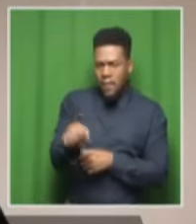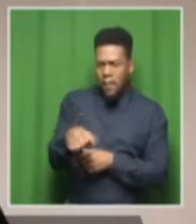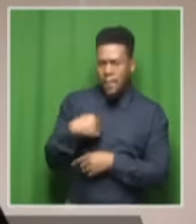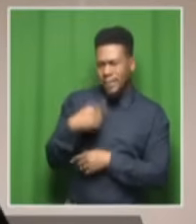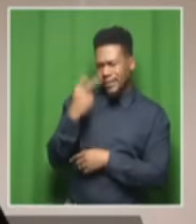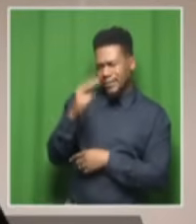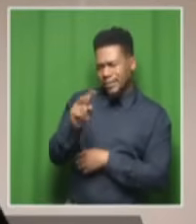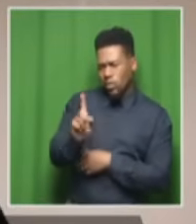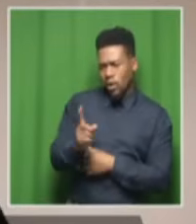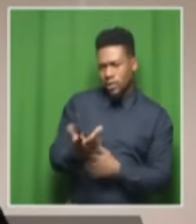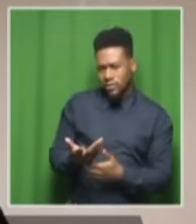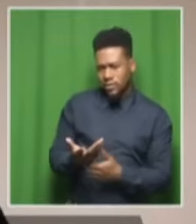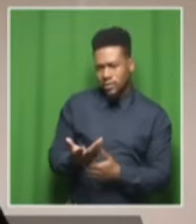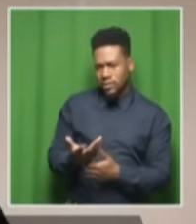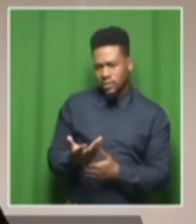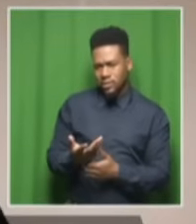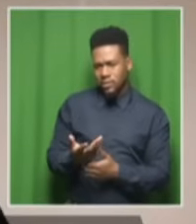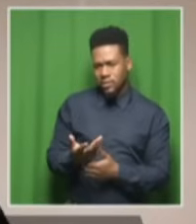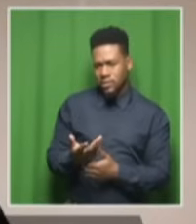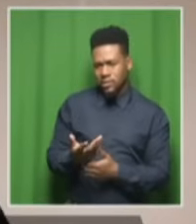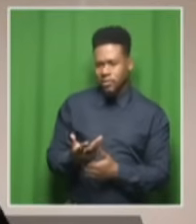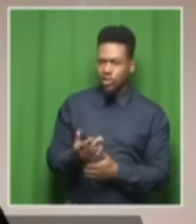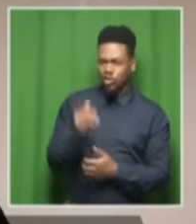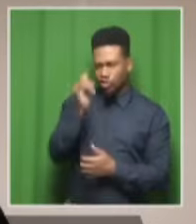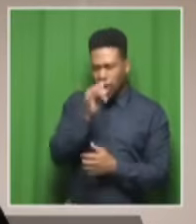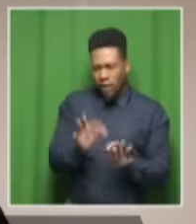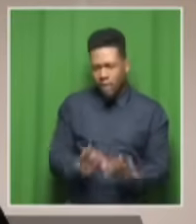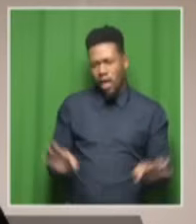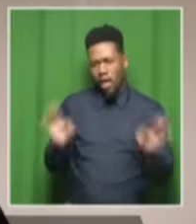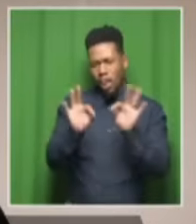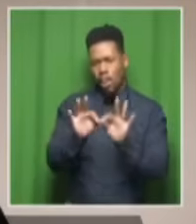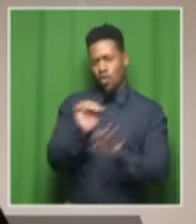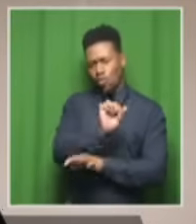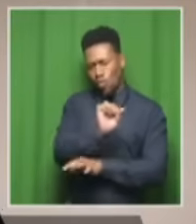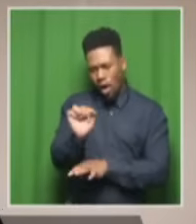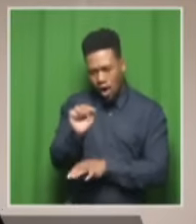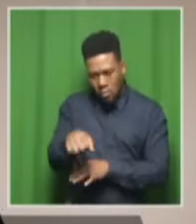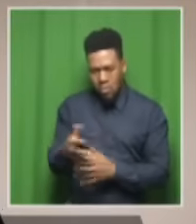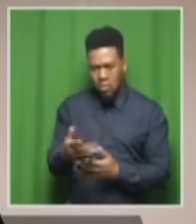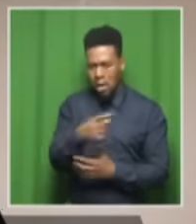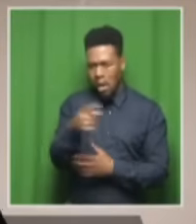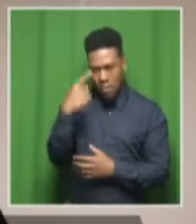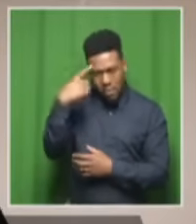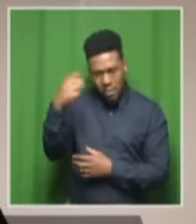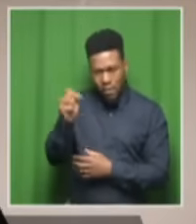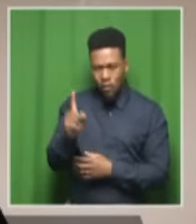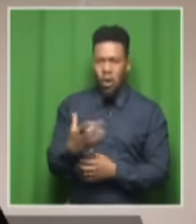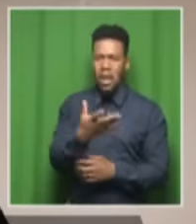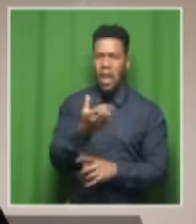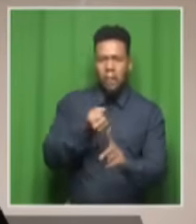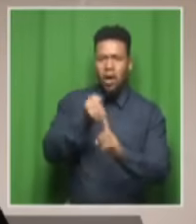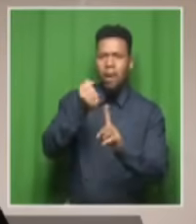see, you know, you could just, you know, look at their values and look them up, and they have their campaigns on social media and so on.